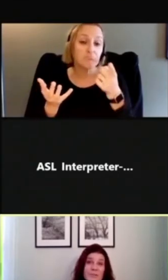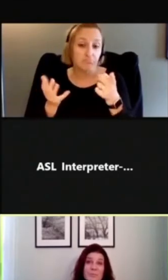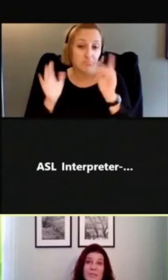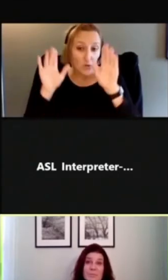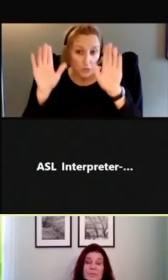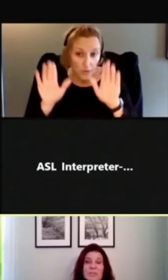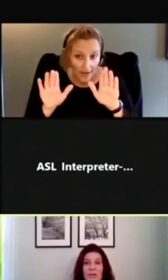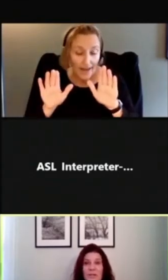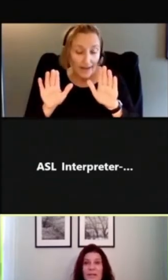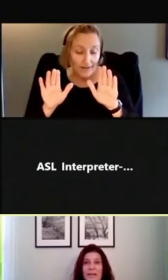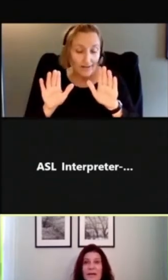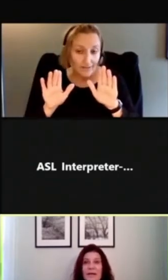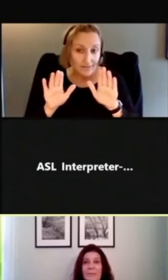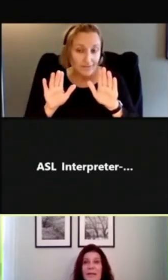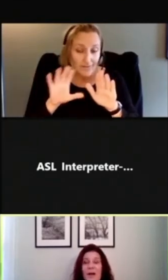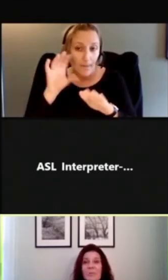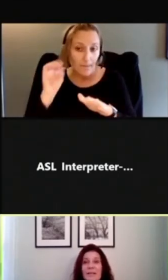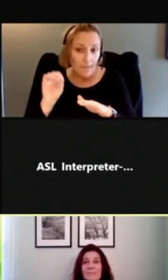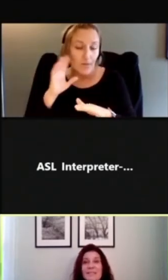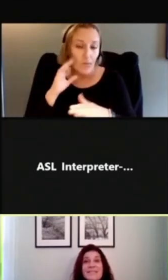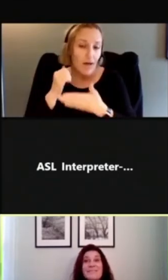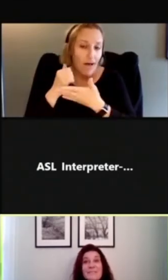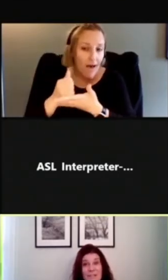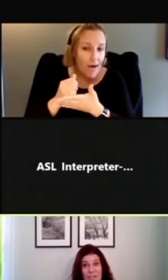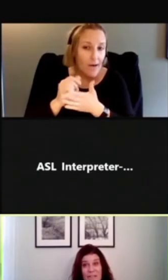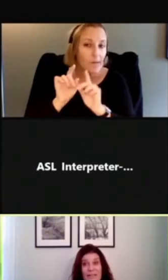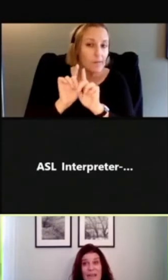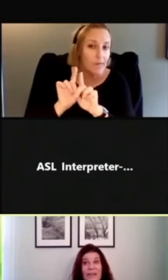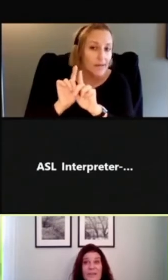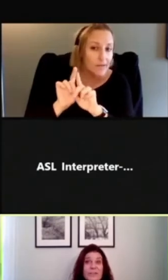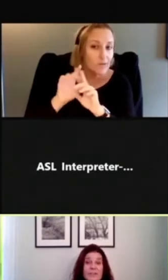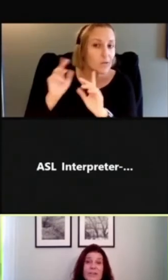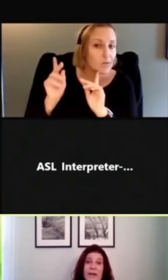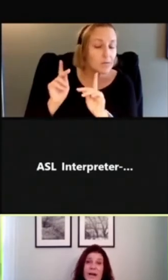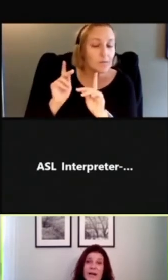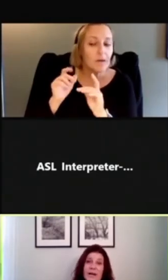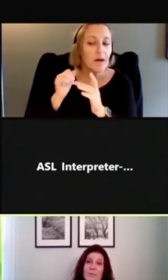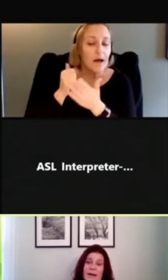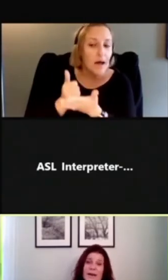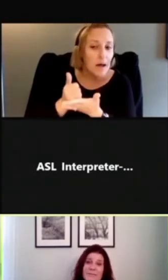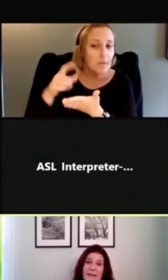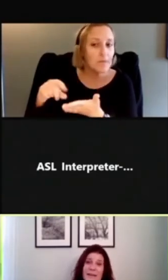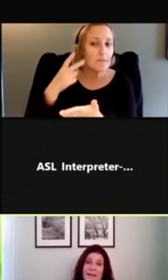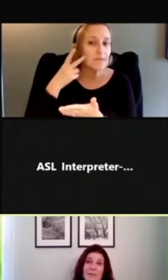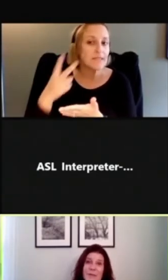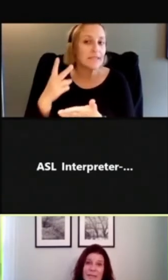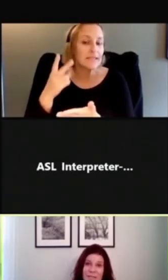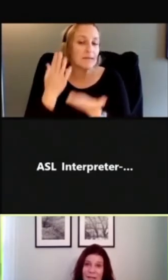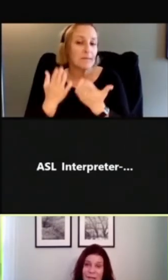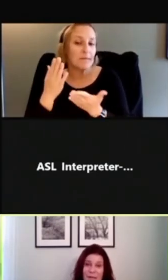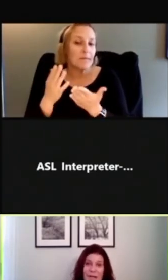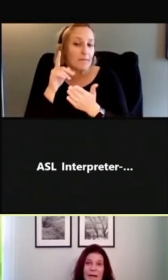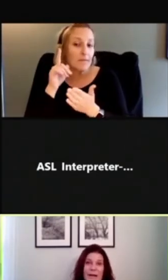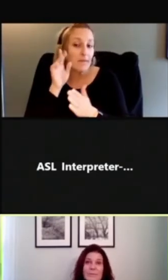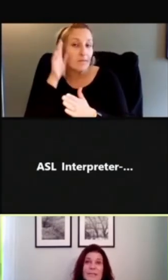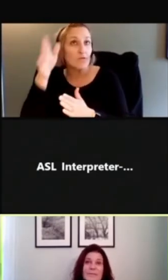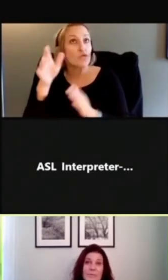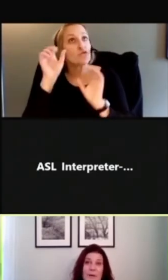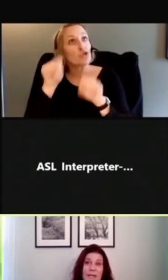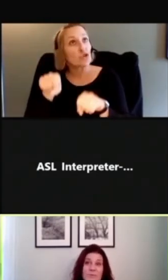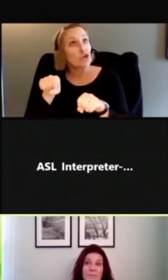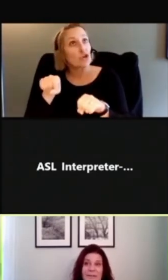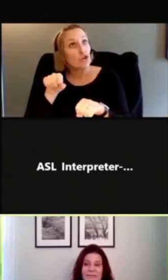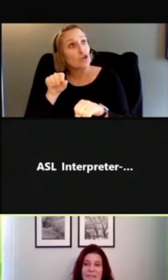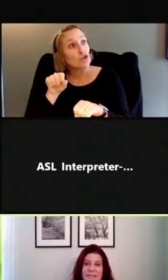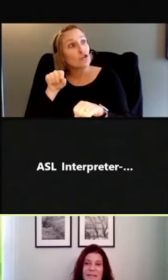helping to mentor people along and helping them to see a vision that they could have a high-paying job, a